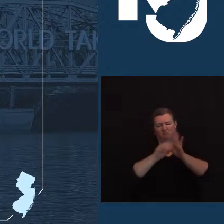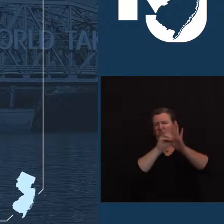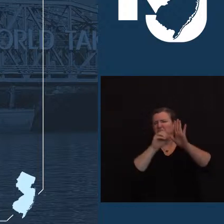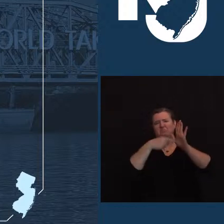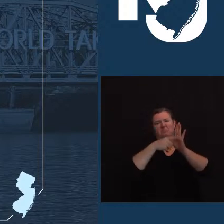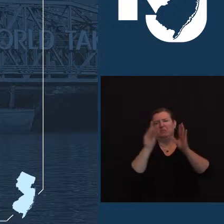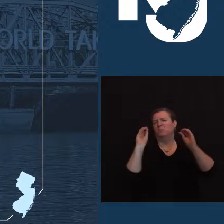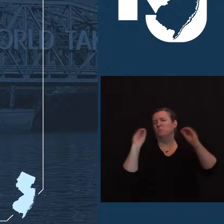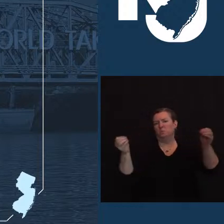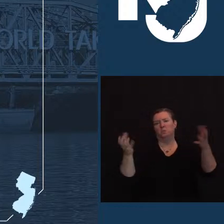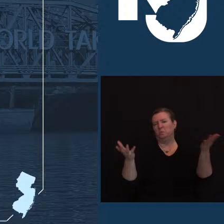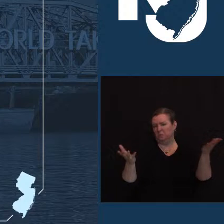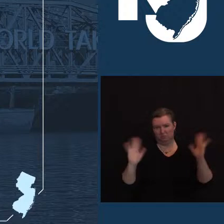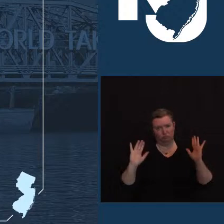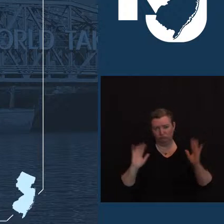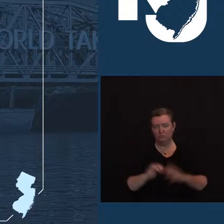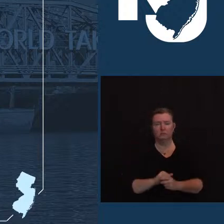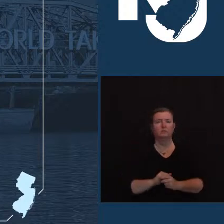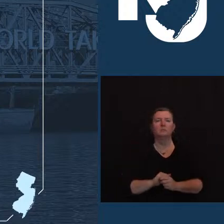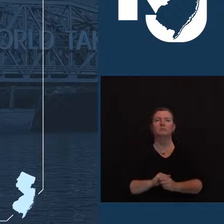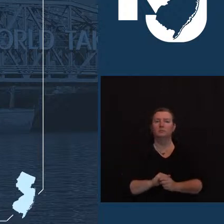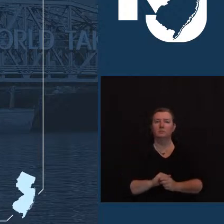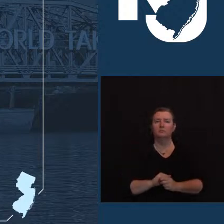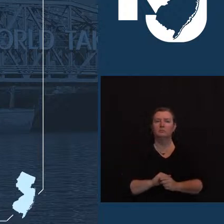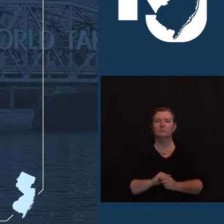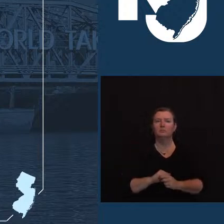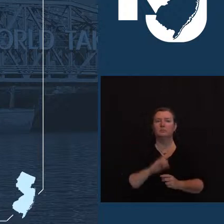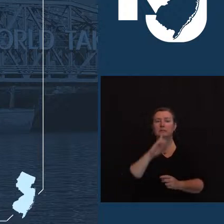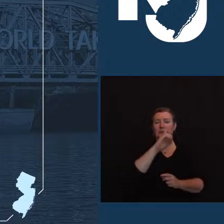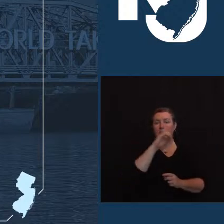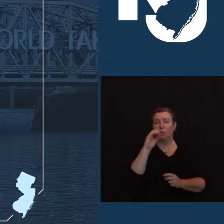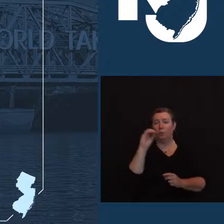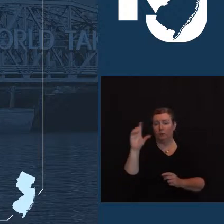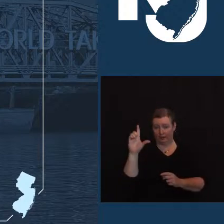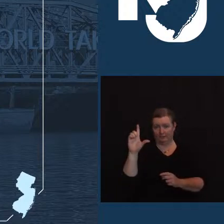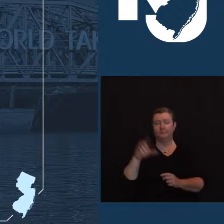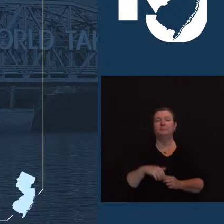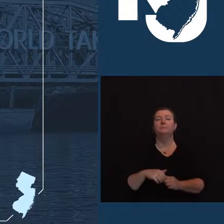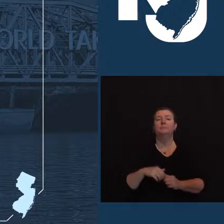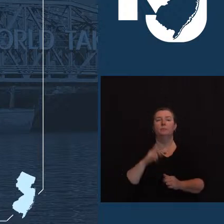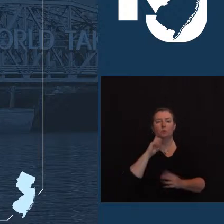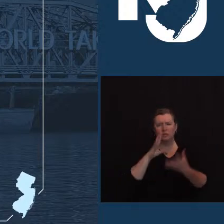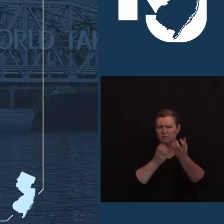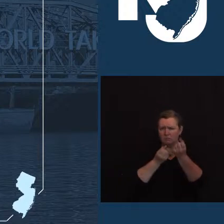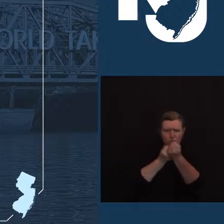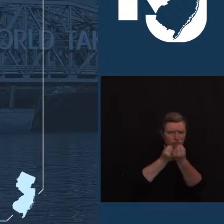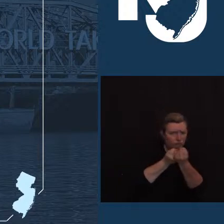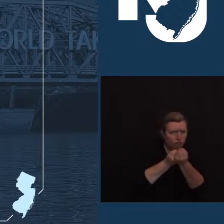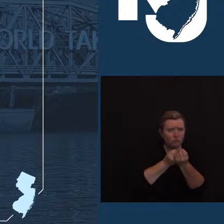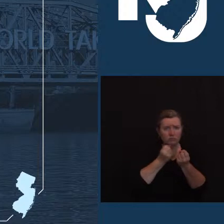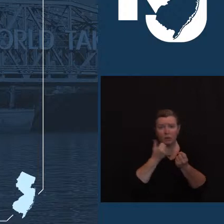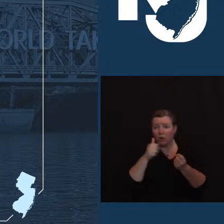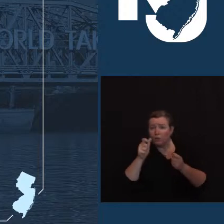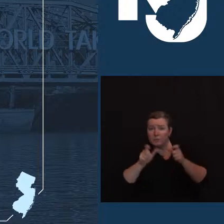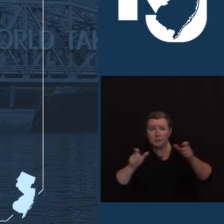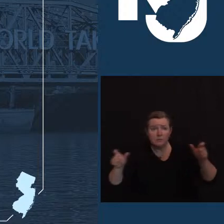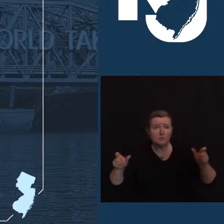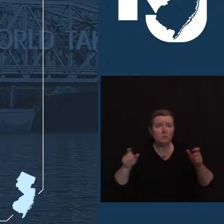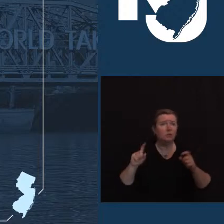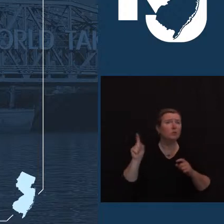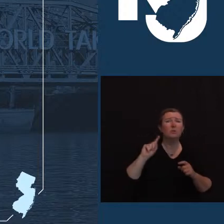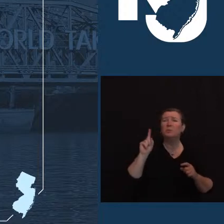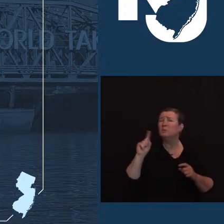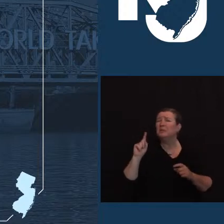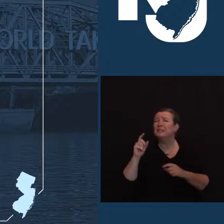out-of-pocket costs. The Department of Labor is prepared to assist those who need further assistance to find these resources. We